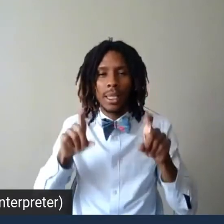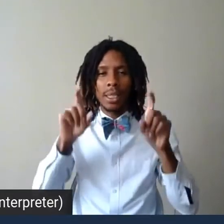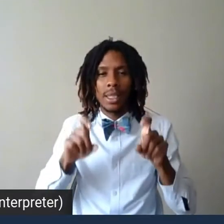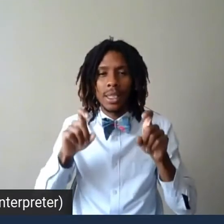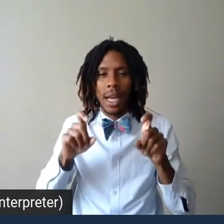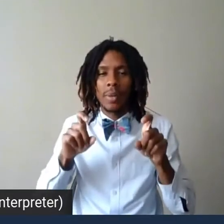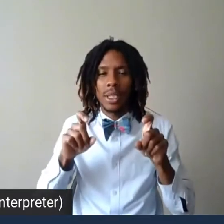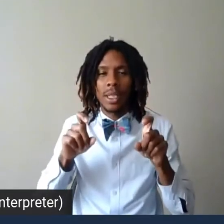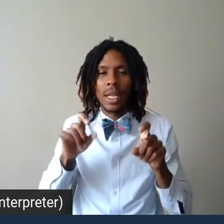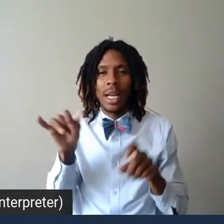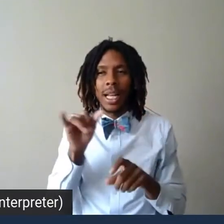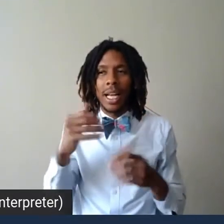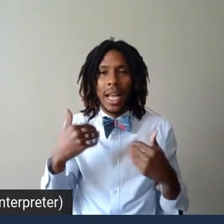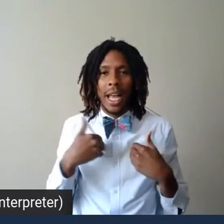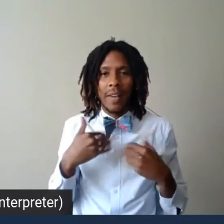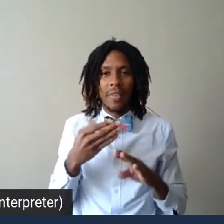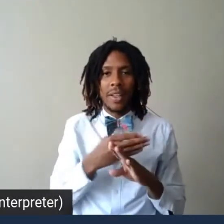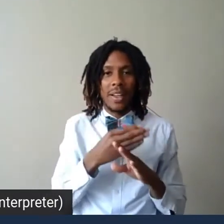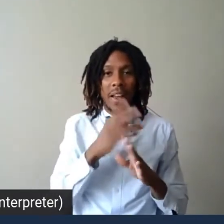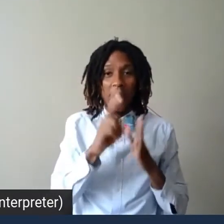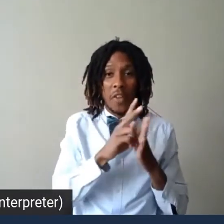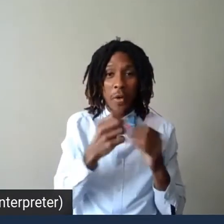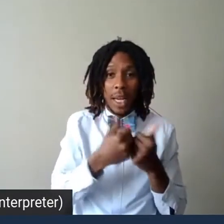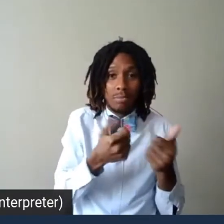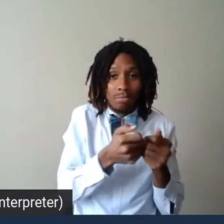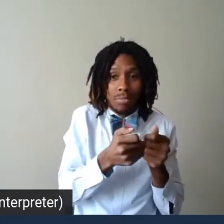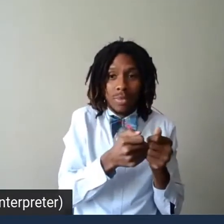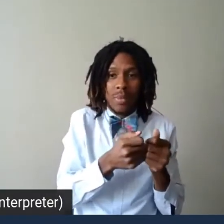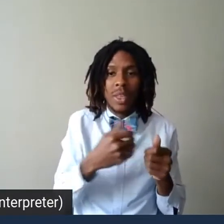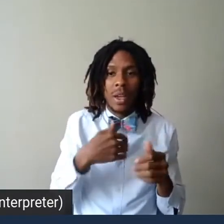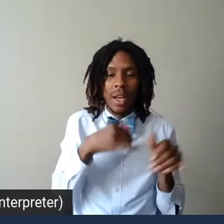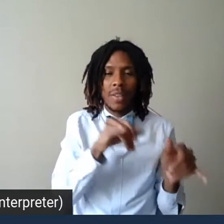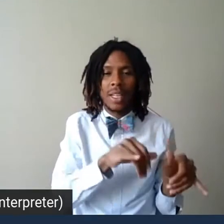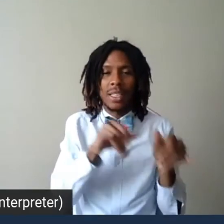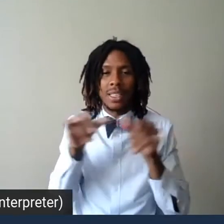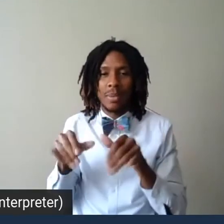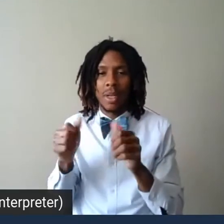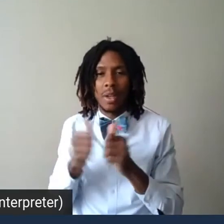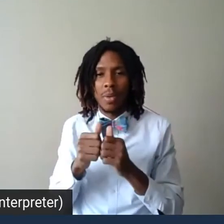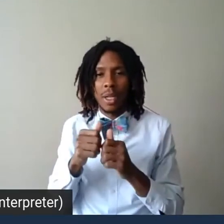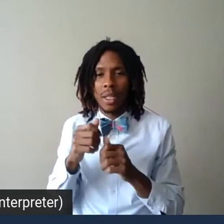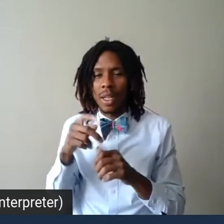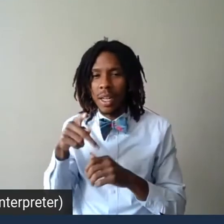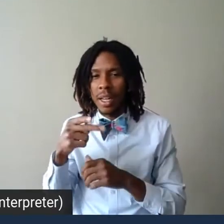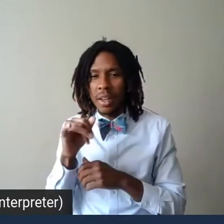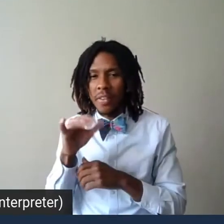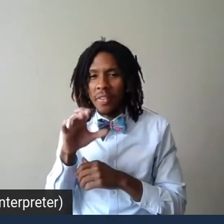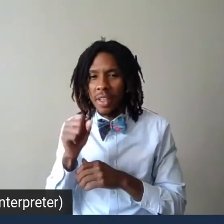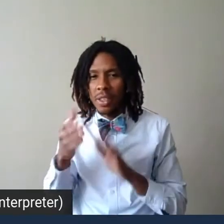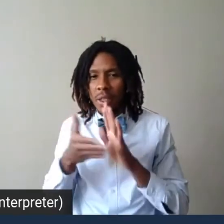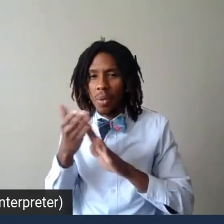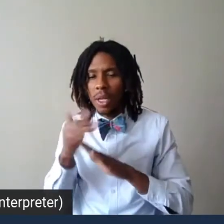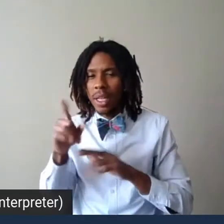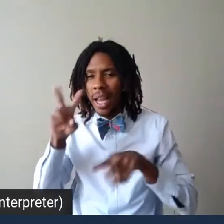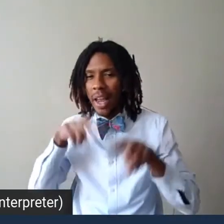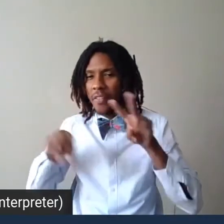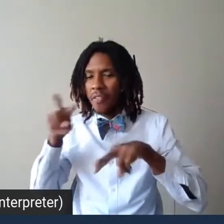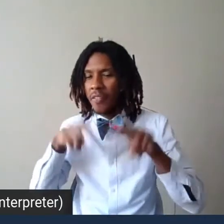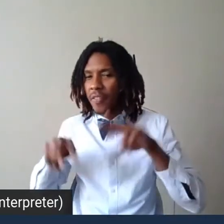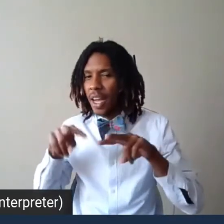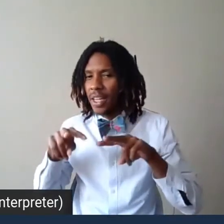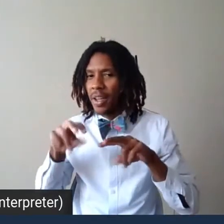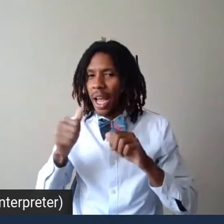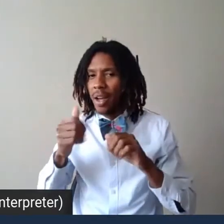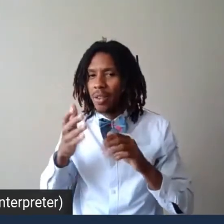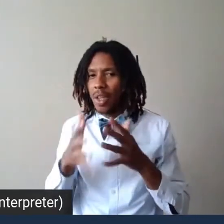environments, just like how you have your video games. We have simulation engines with physics running on them so that they can evaluate how their robot is